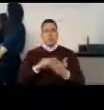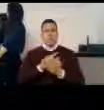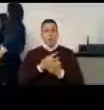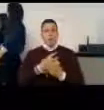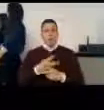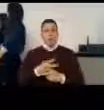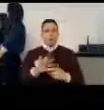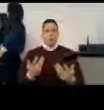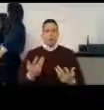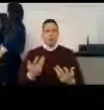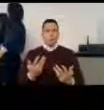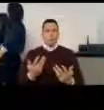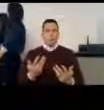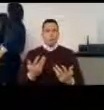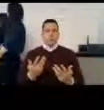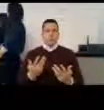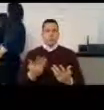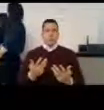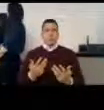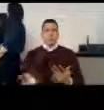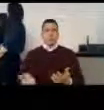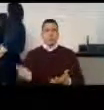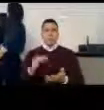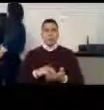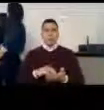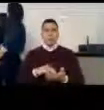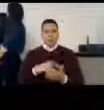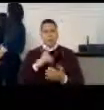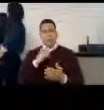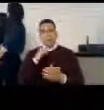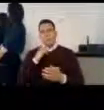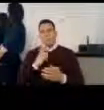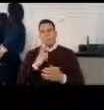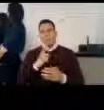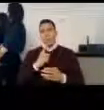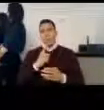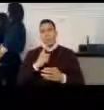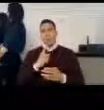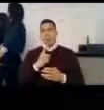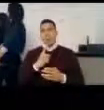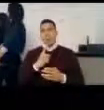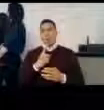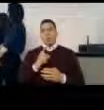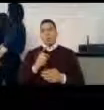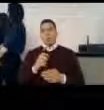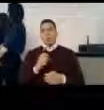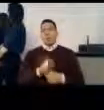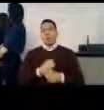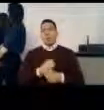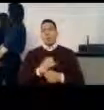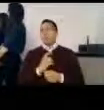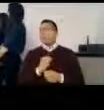24-hour care. And so, for yourselves, again, you have to make it,